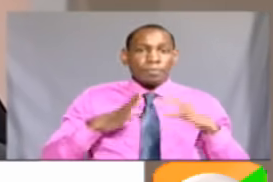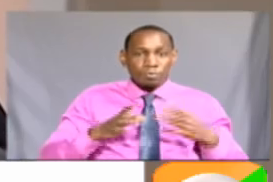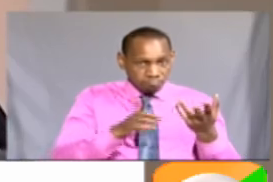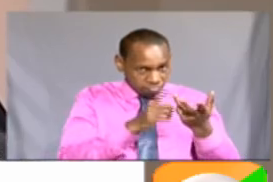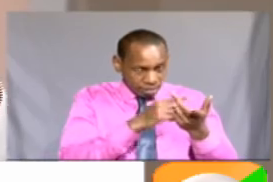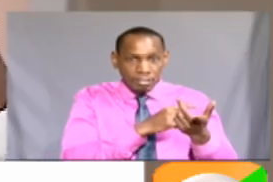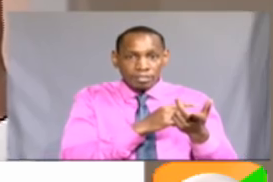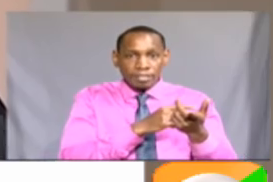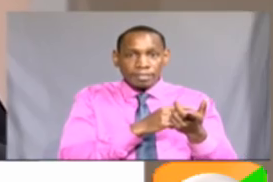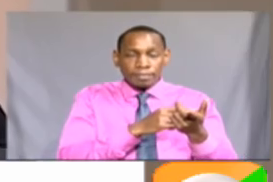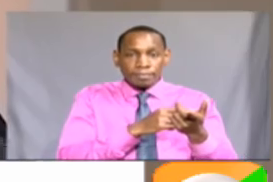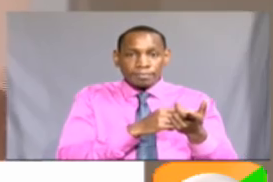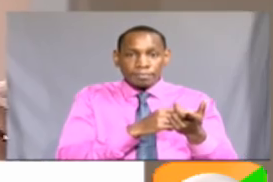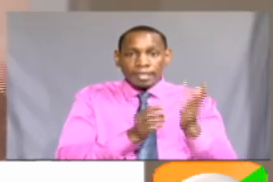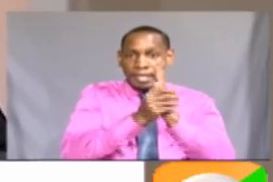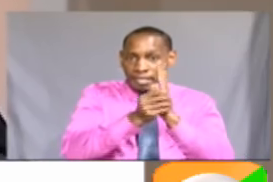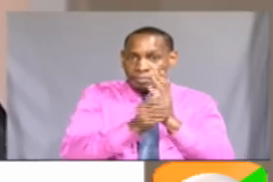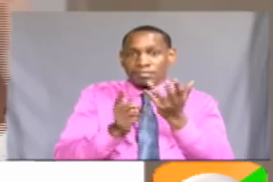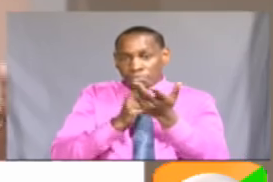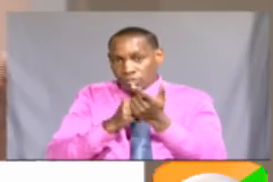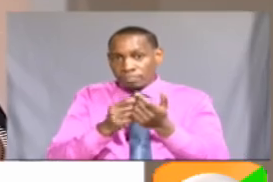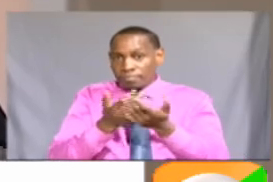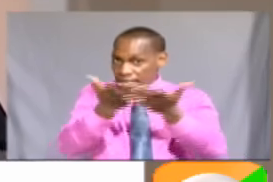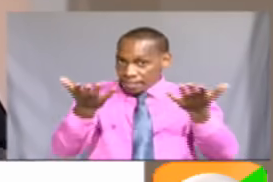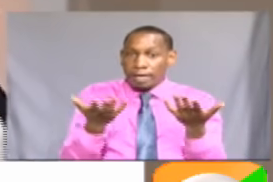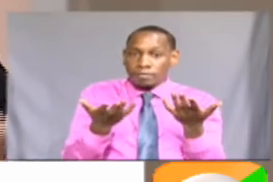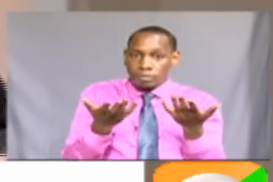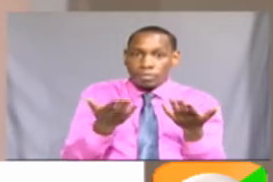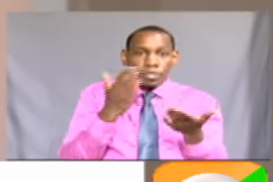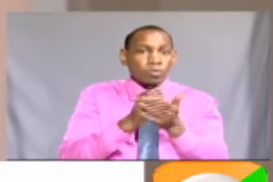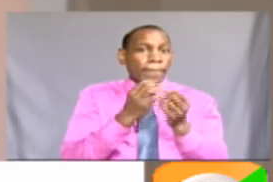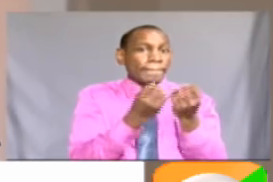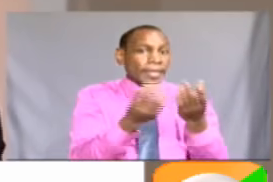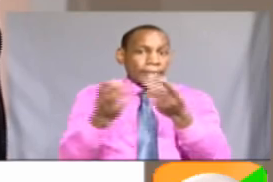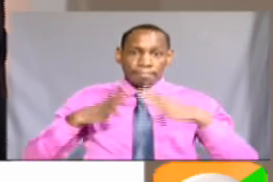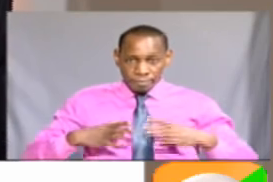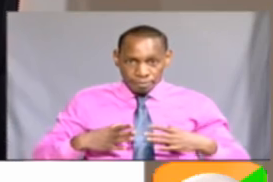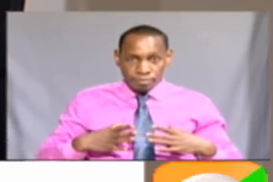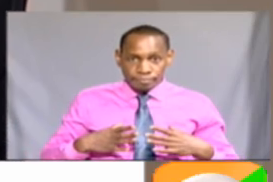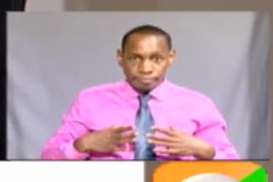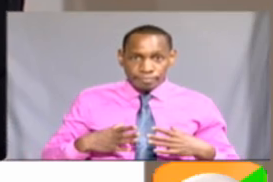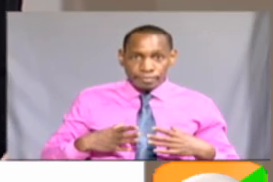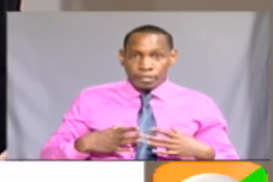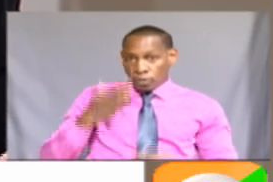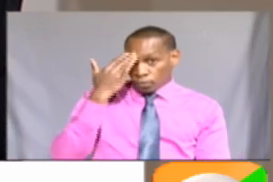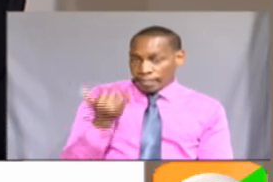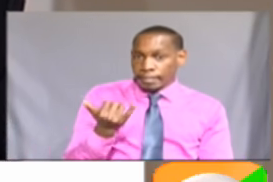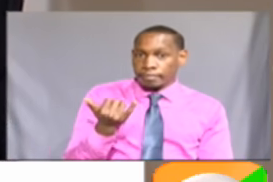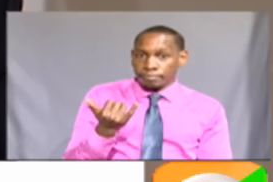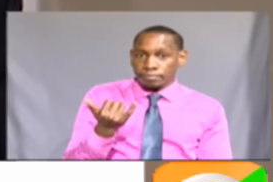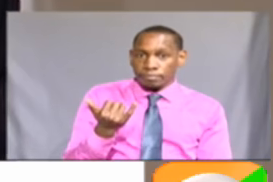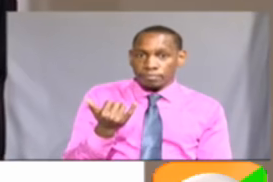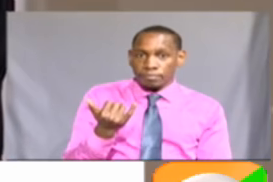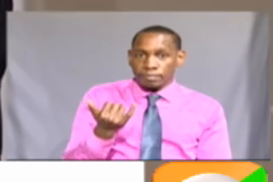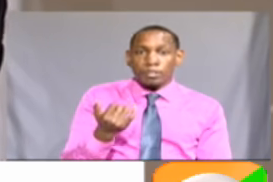there, the number of mathematicians and accountants and auditors out there are very many. Mostly because